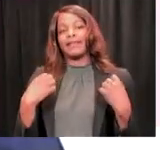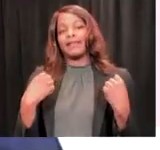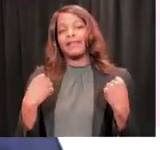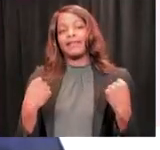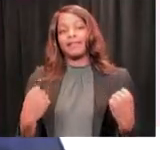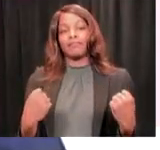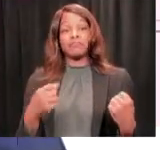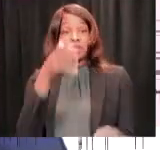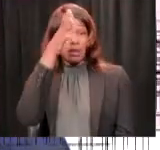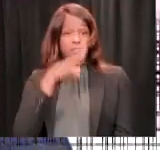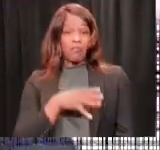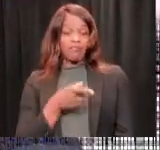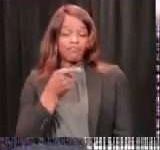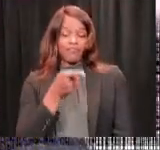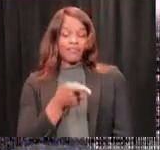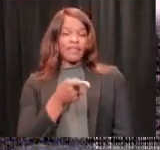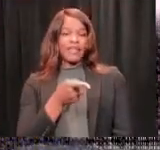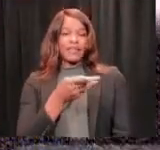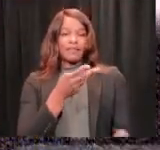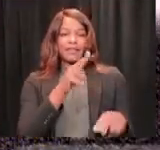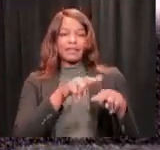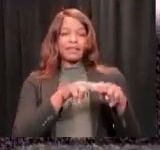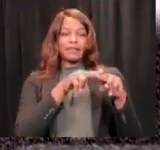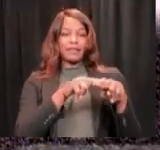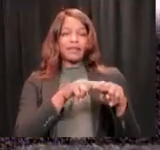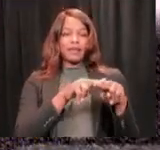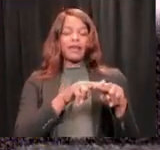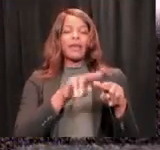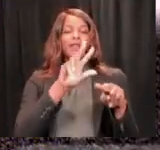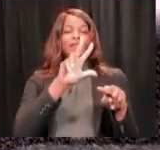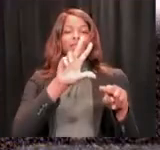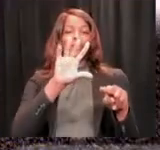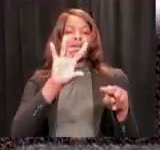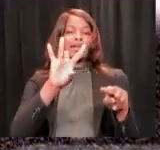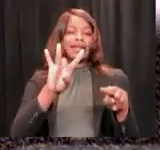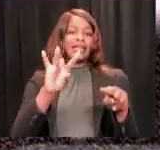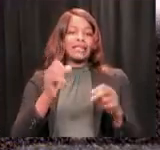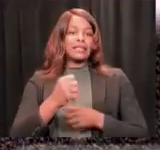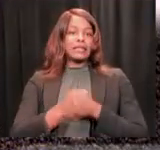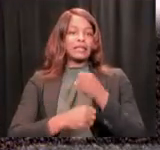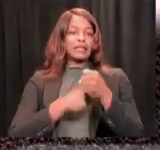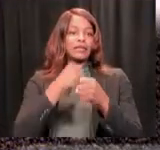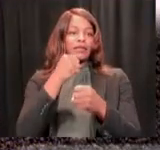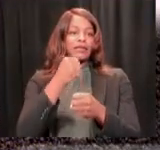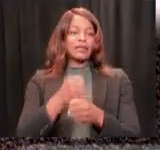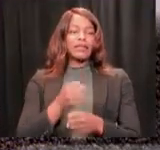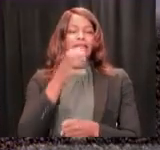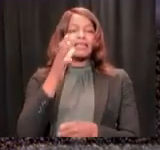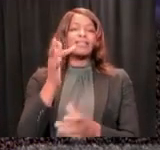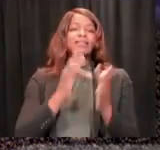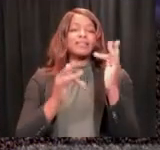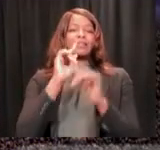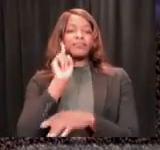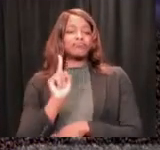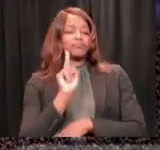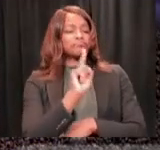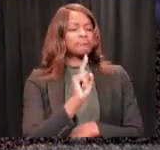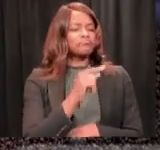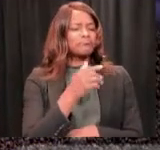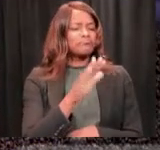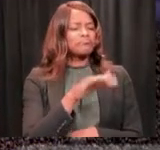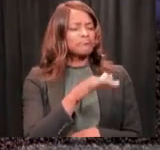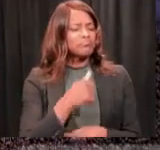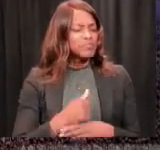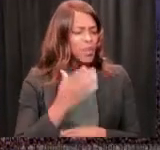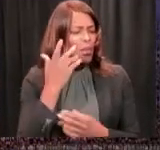There's a man that's been there 38 years, laying by the pool. And Jesus comes to him and says, listen, why have you